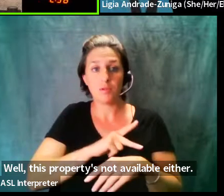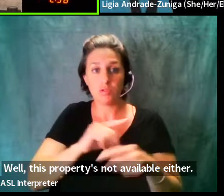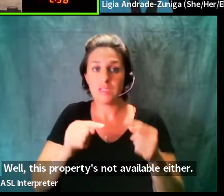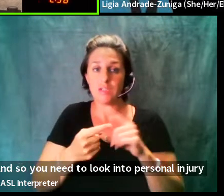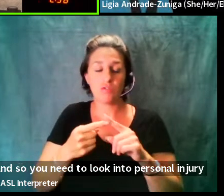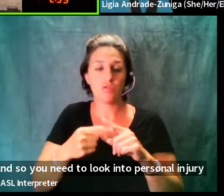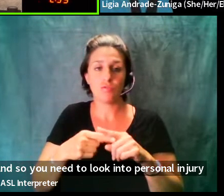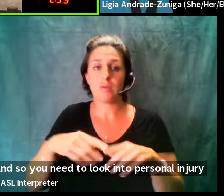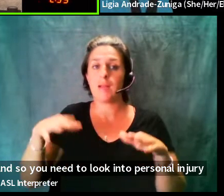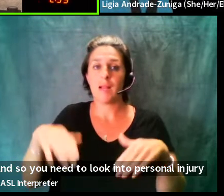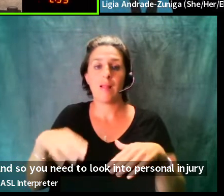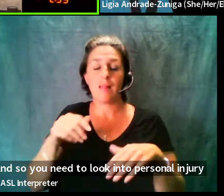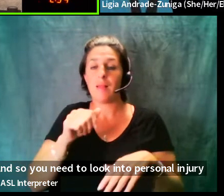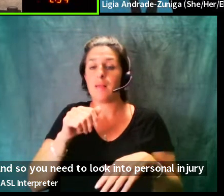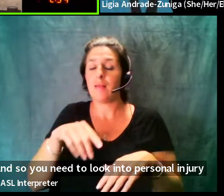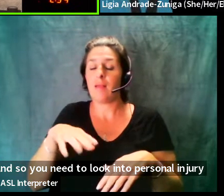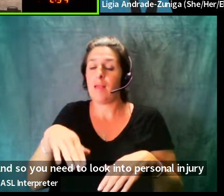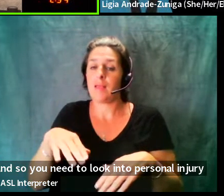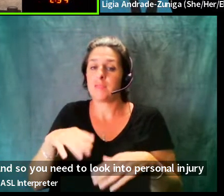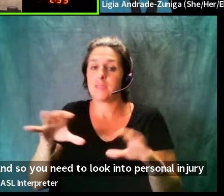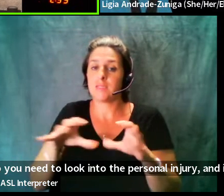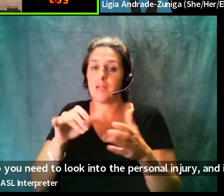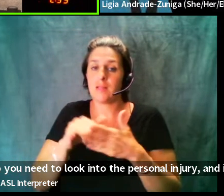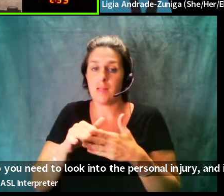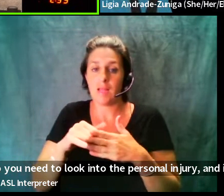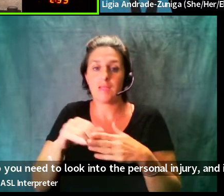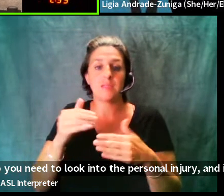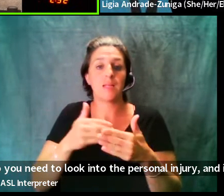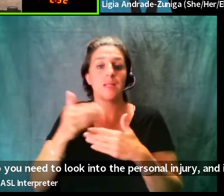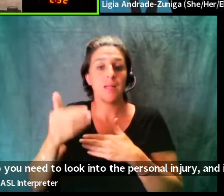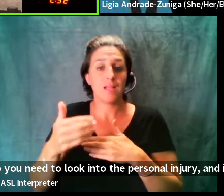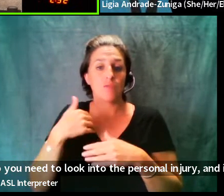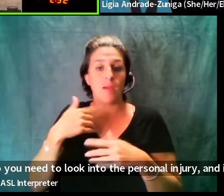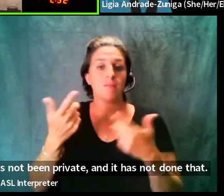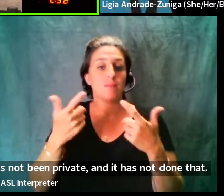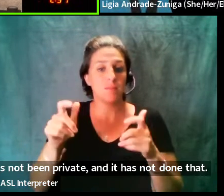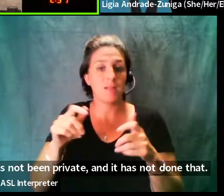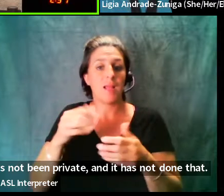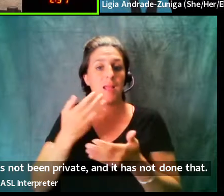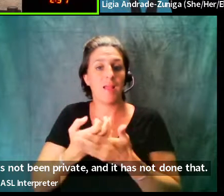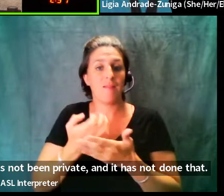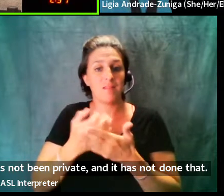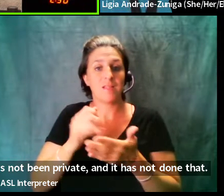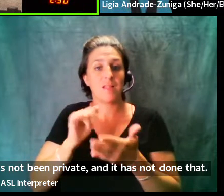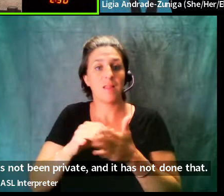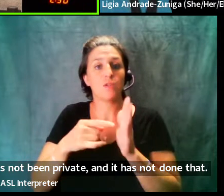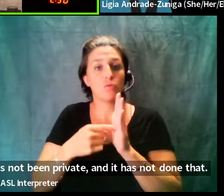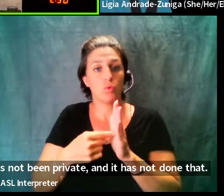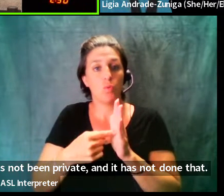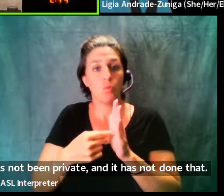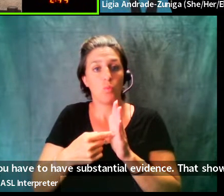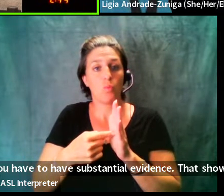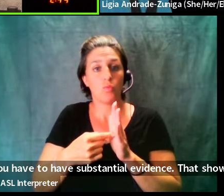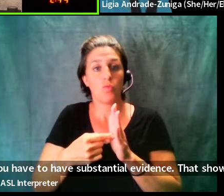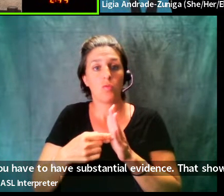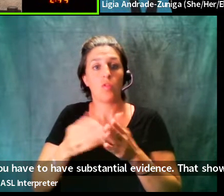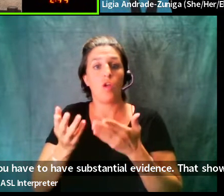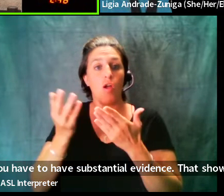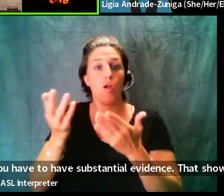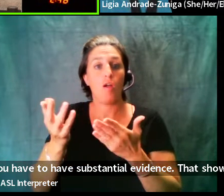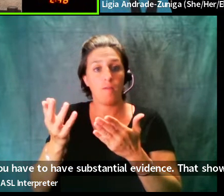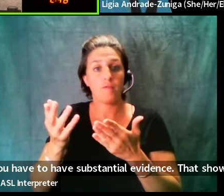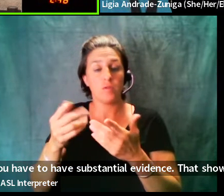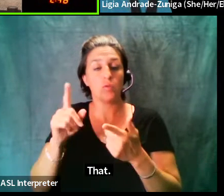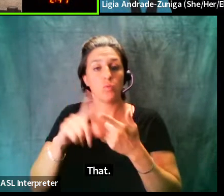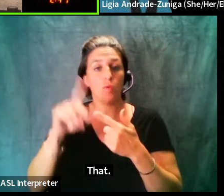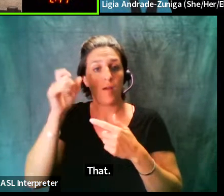not been the private injury, and it has not done that. Next, you have to have substantial evidence that shows that the offer pursuant to the